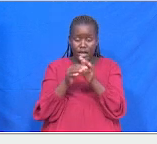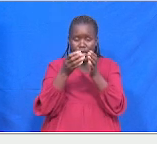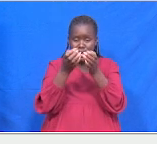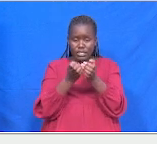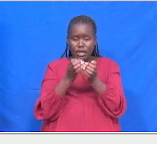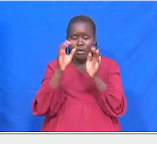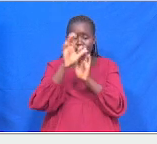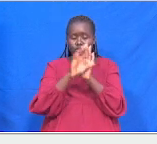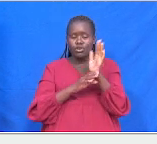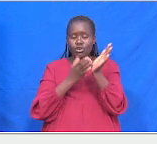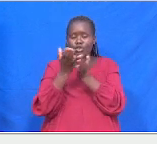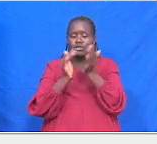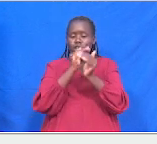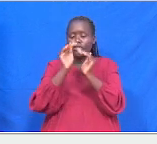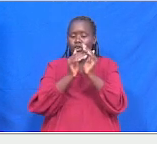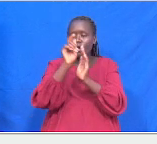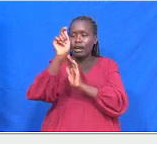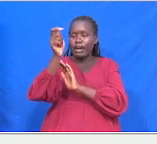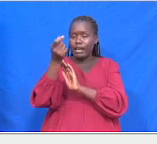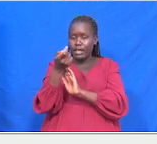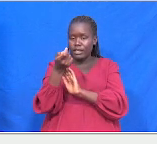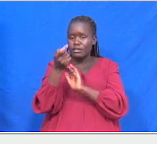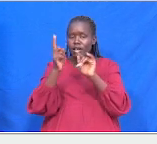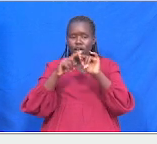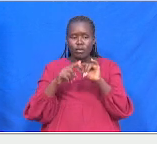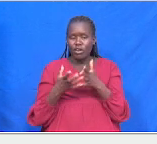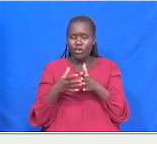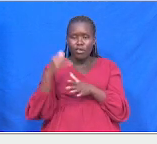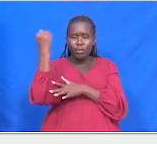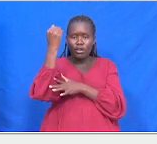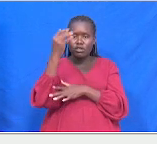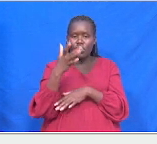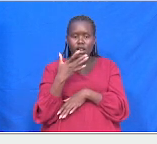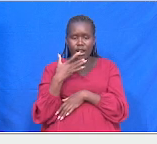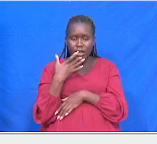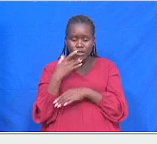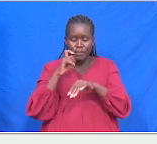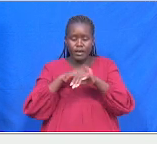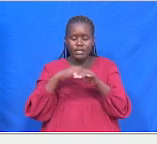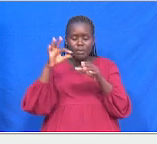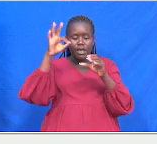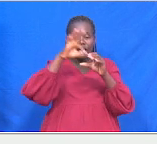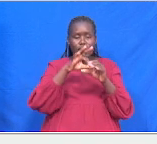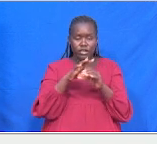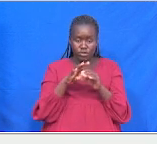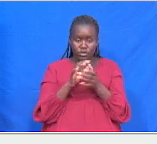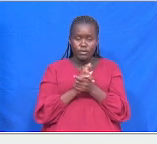Kenya, to serve all Kenyans regardless of their political preferences during the election or ethnic origin.